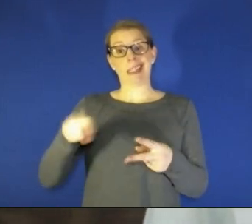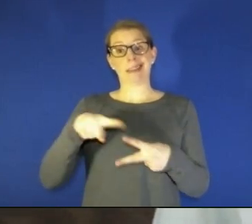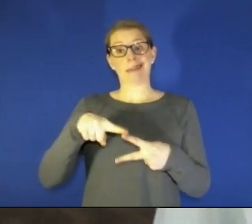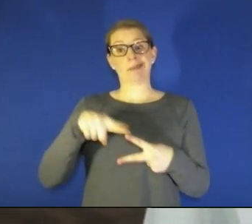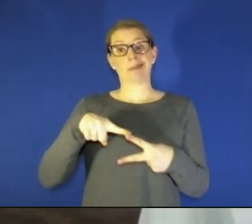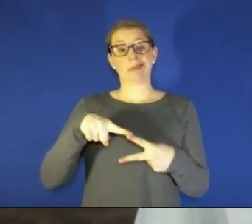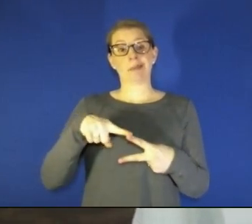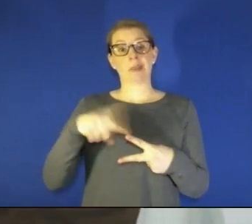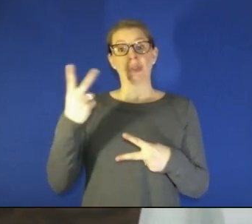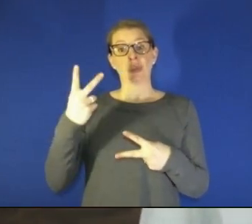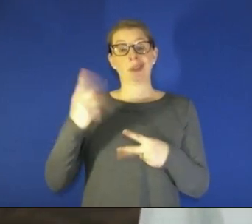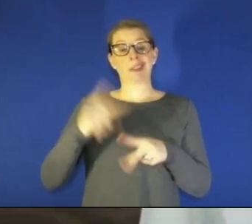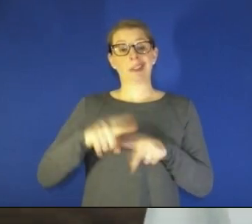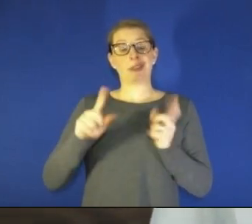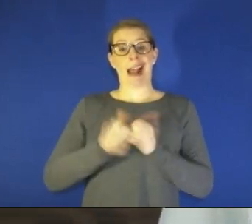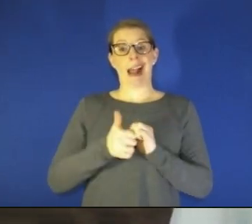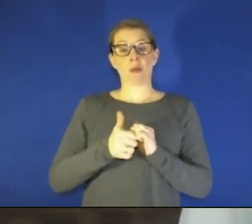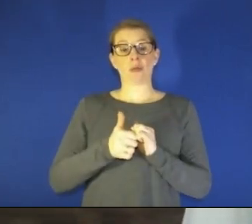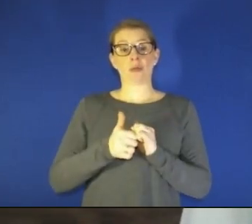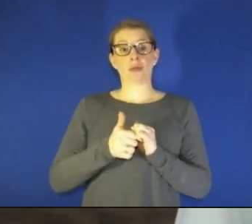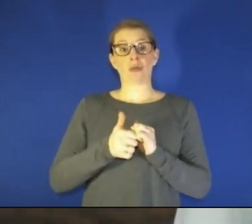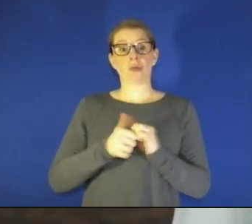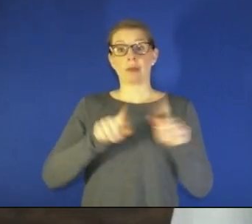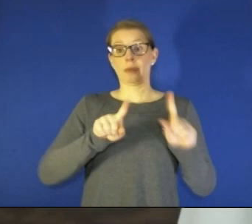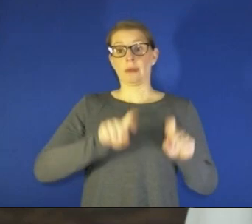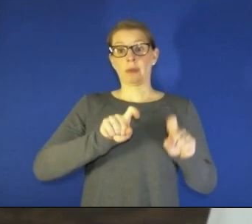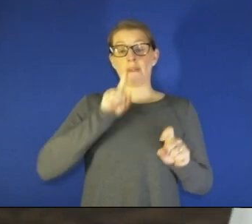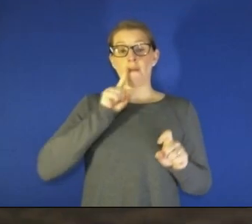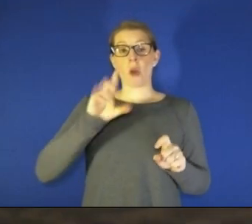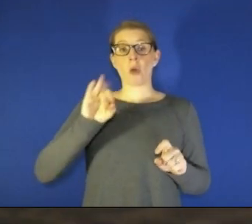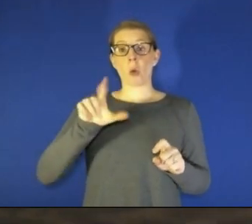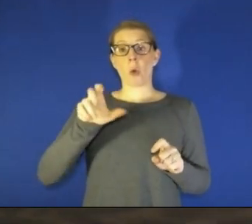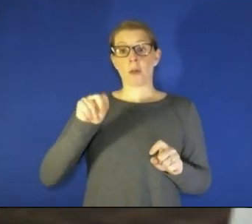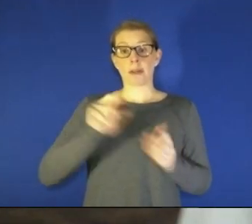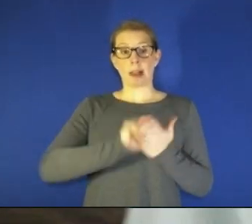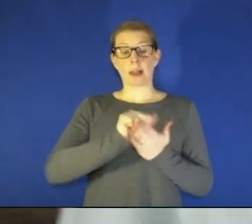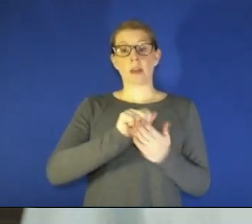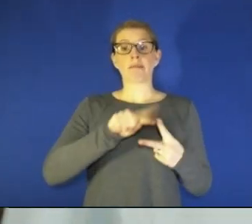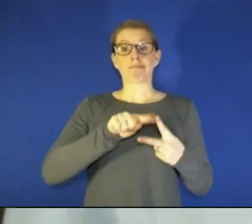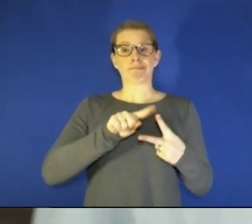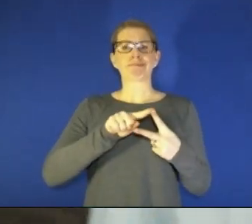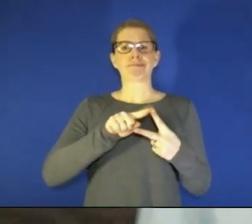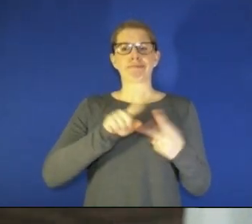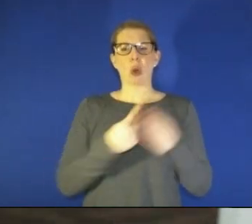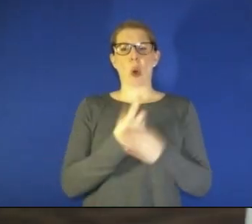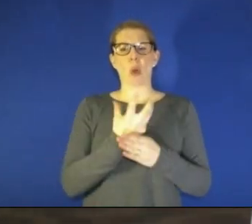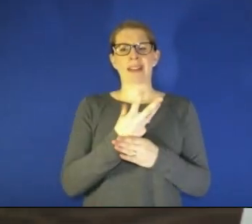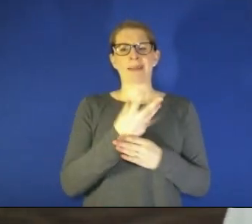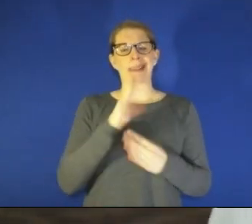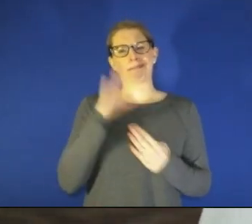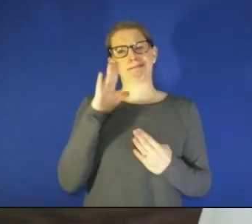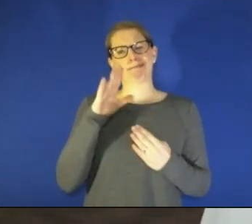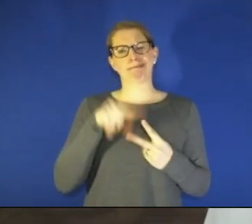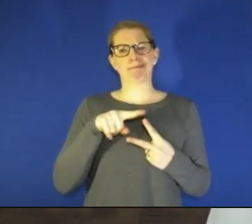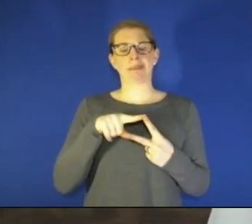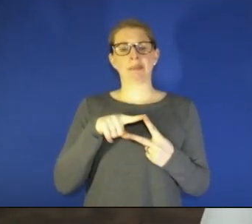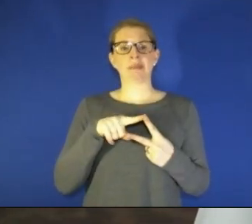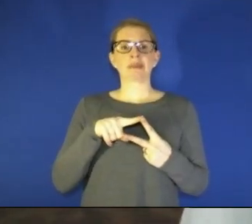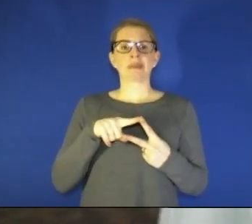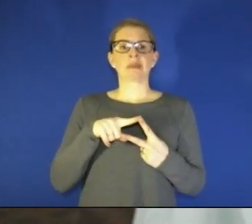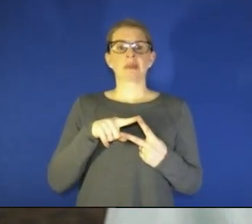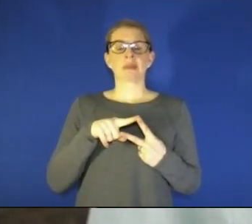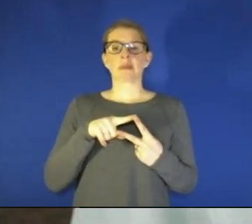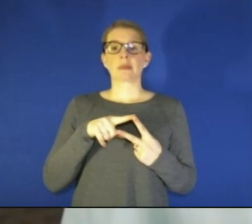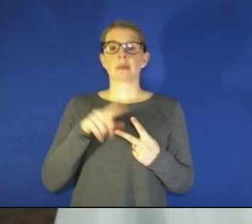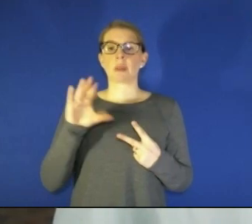ways of testing for colon cancer. Colonoscopy obviously is a big one because of all the tests for colon cancer, it's the only one